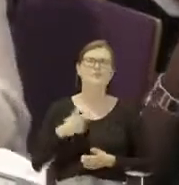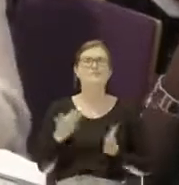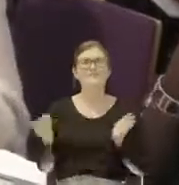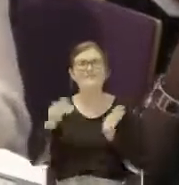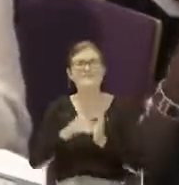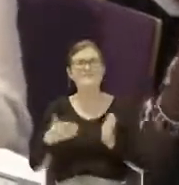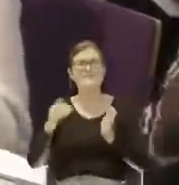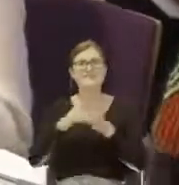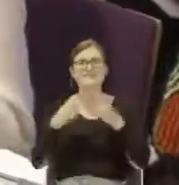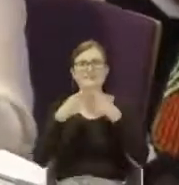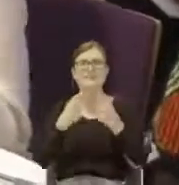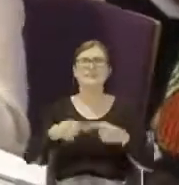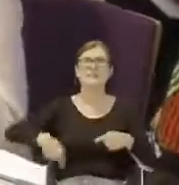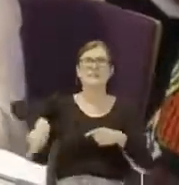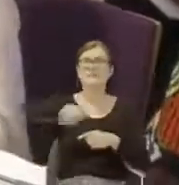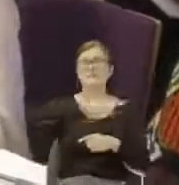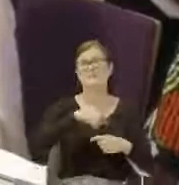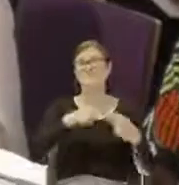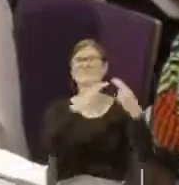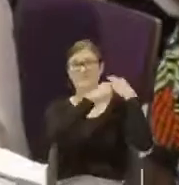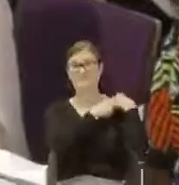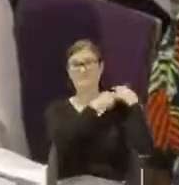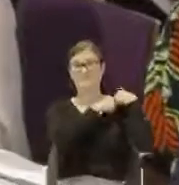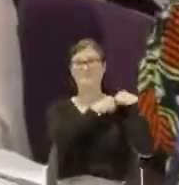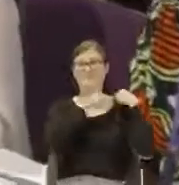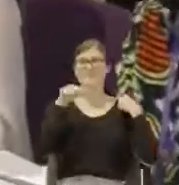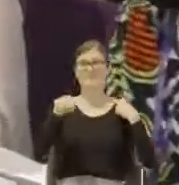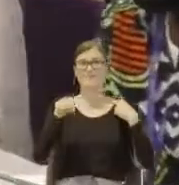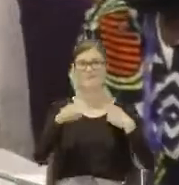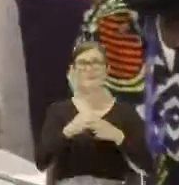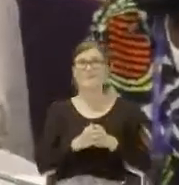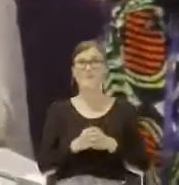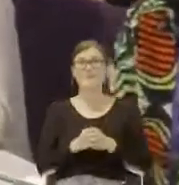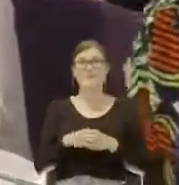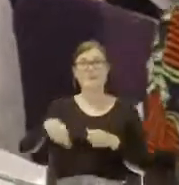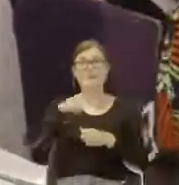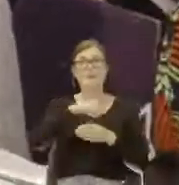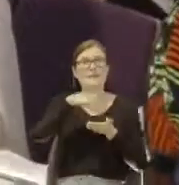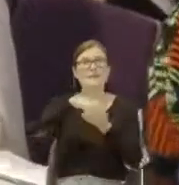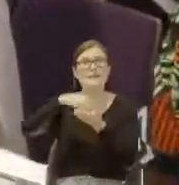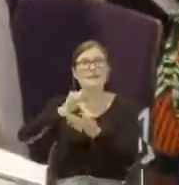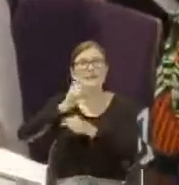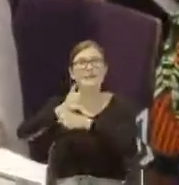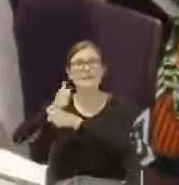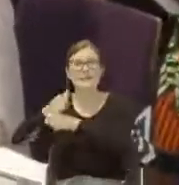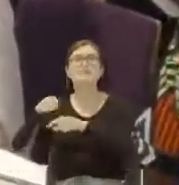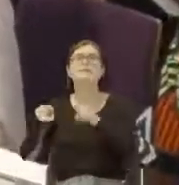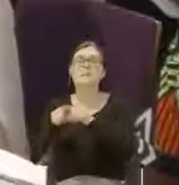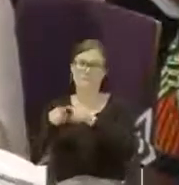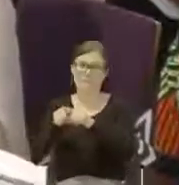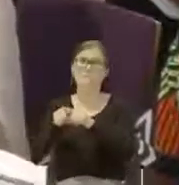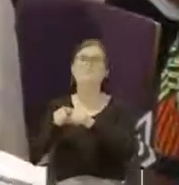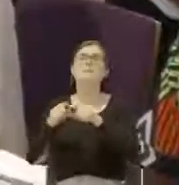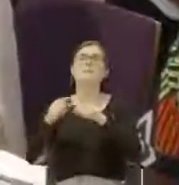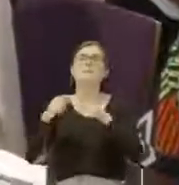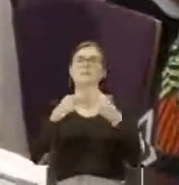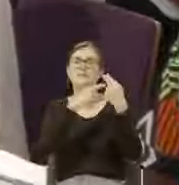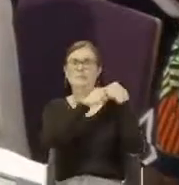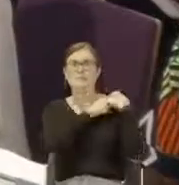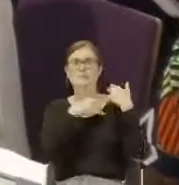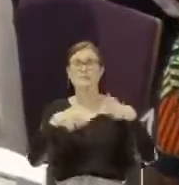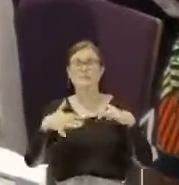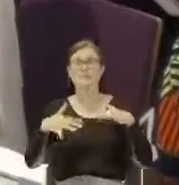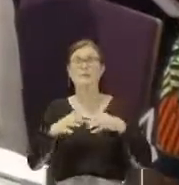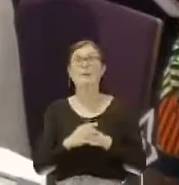to ensure. But it's also very important how, and I have learned this over time, how important important it